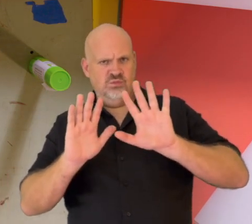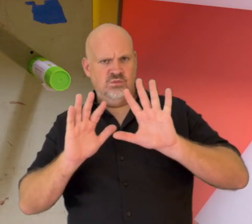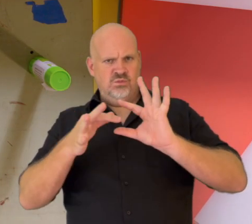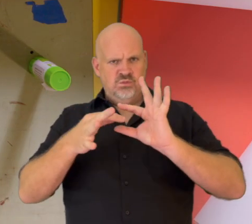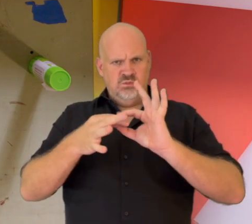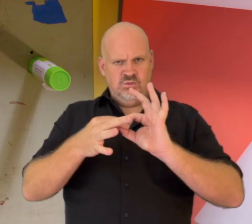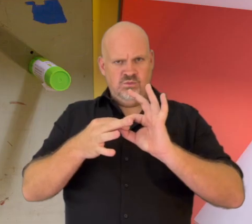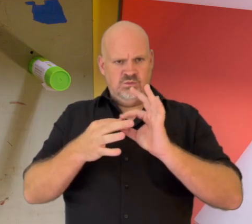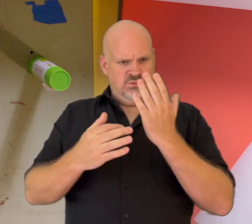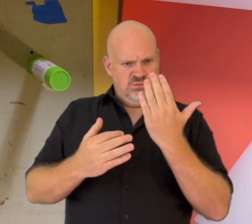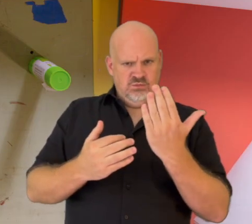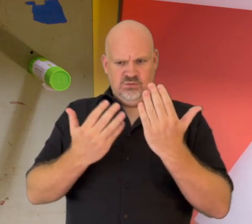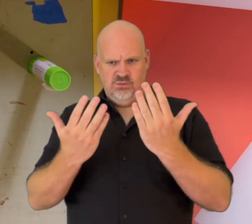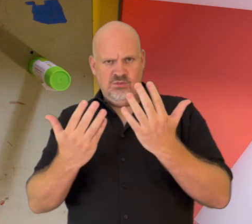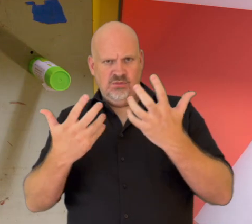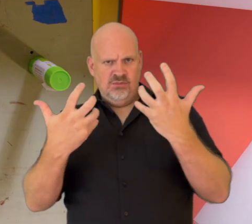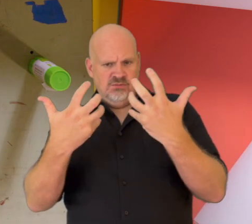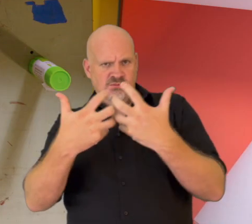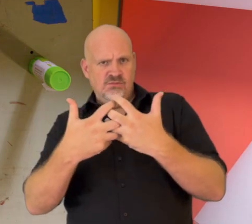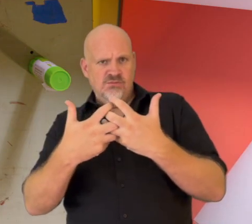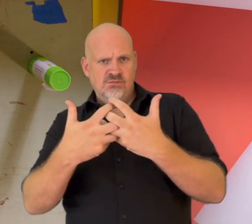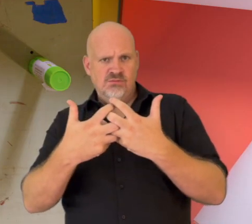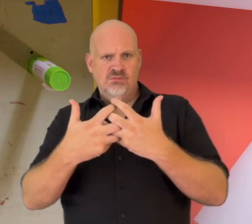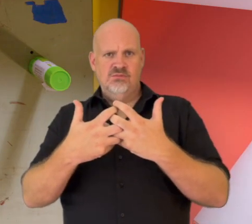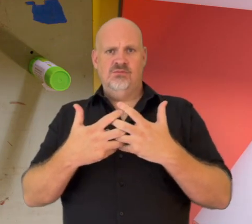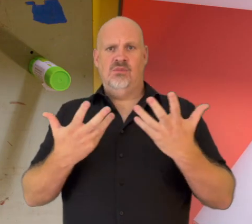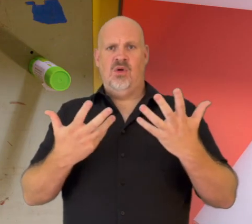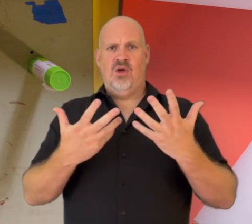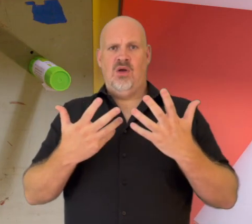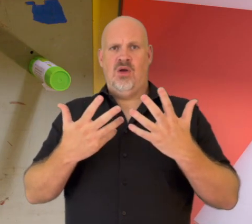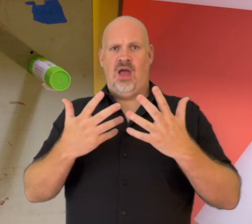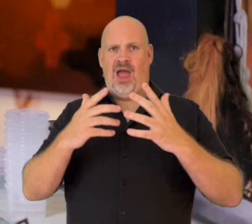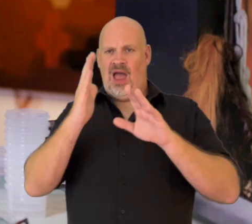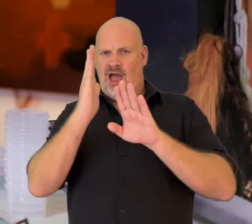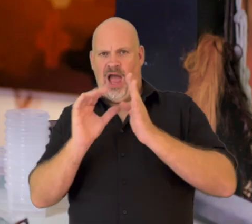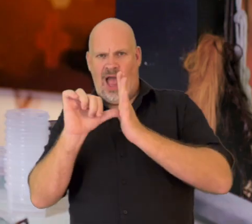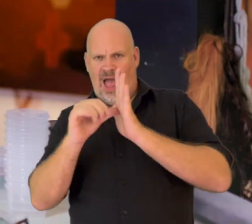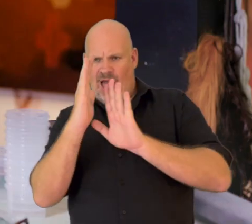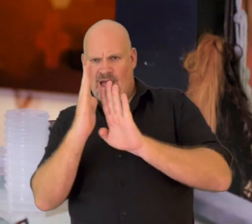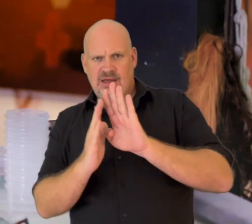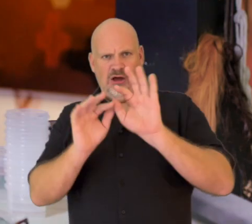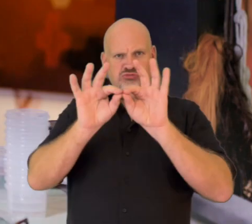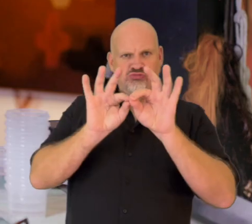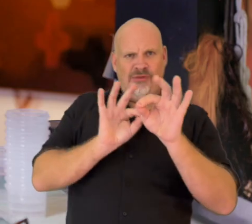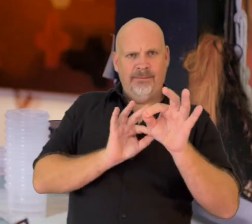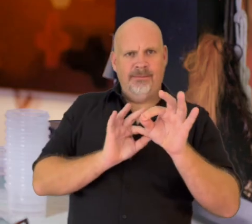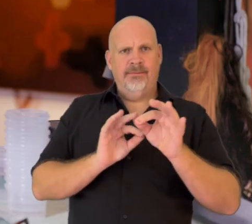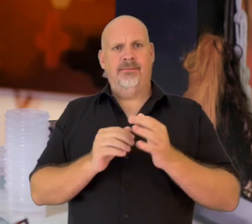one piece of paper and another, or between the ripped edge and the kind of hard edge. Whereas other